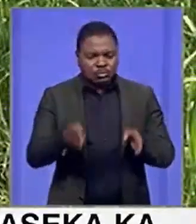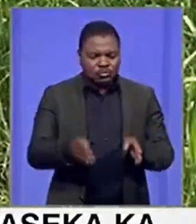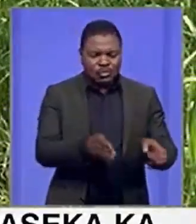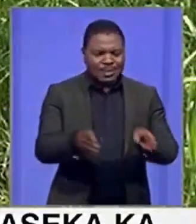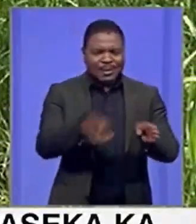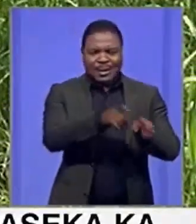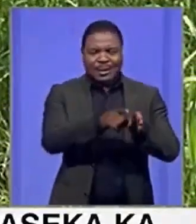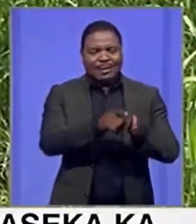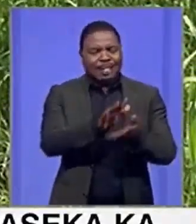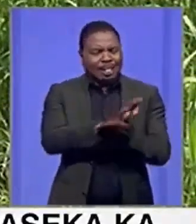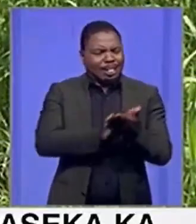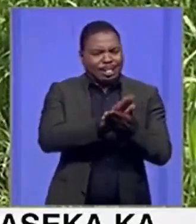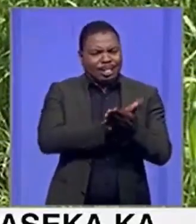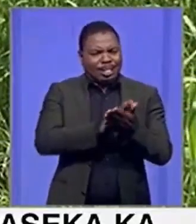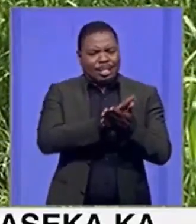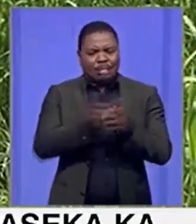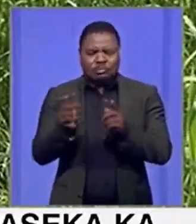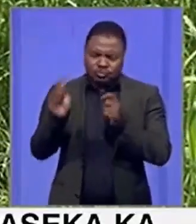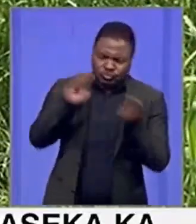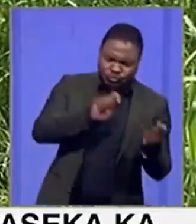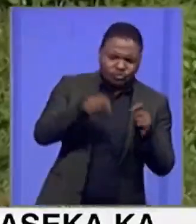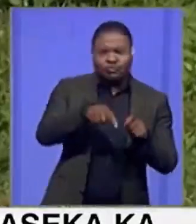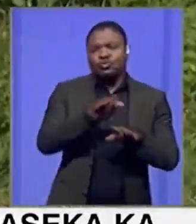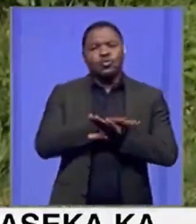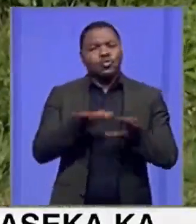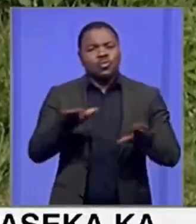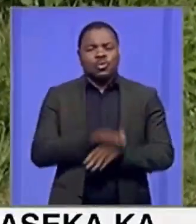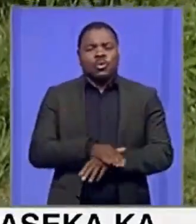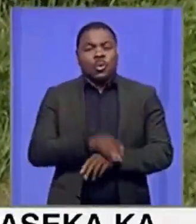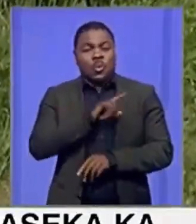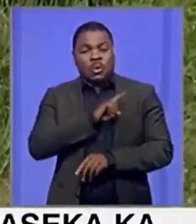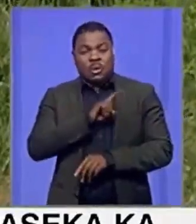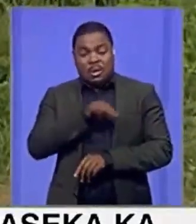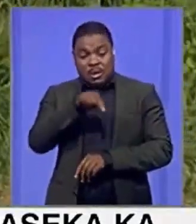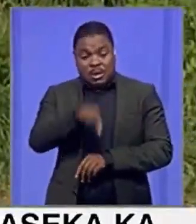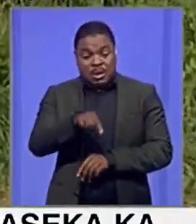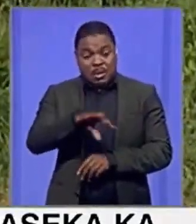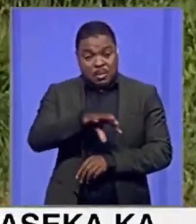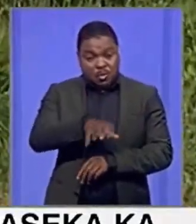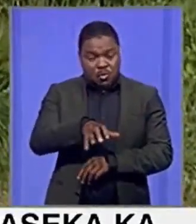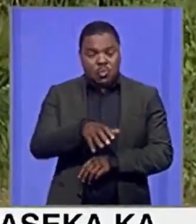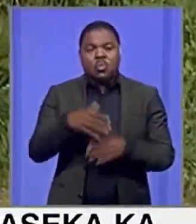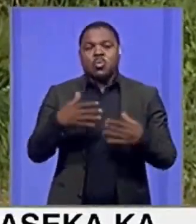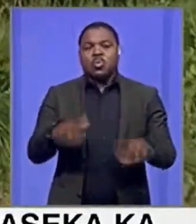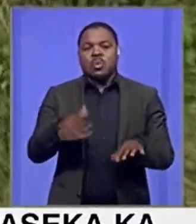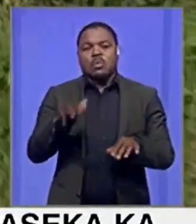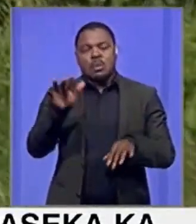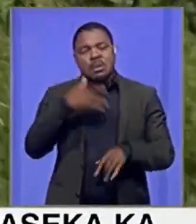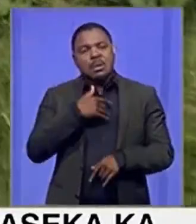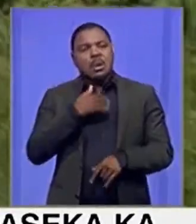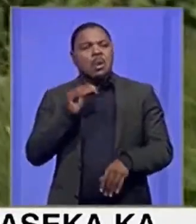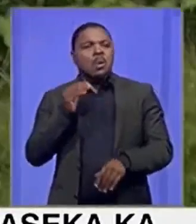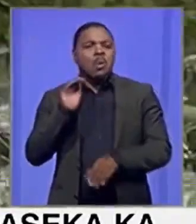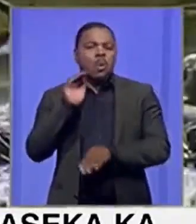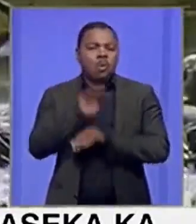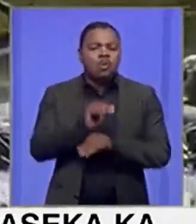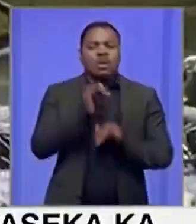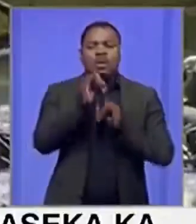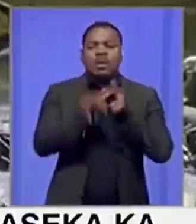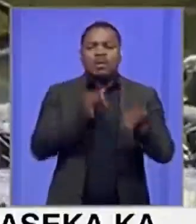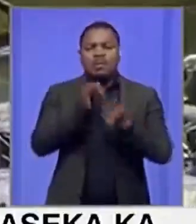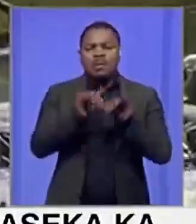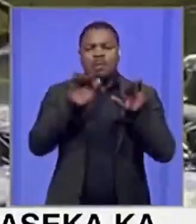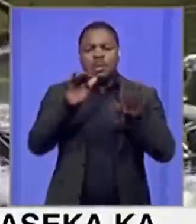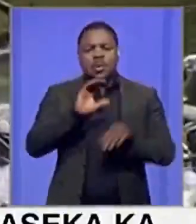hlweka mo maikhutšong a beke a matelele. Seo se diraga nakong ya ge province e temogela dipego tša go feta tše 11 tša bolwetši jwa